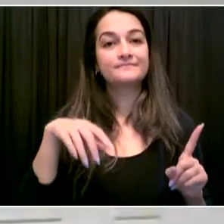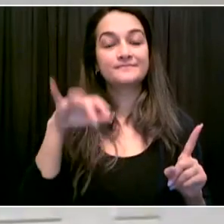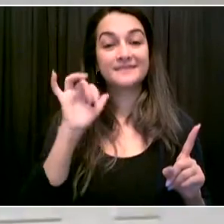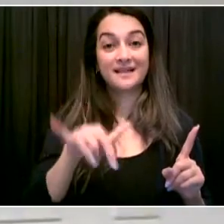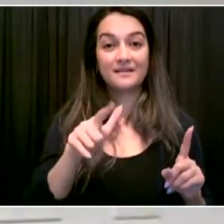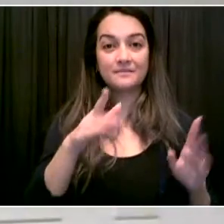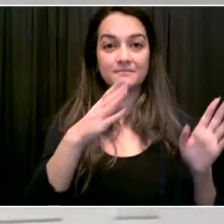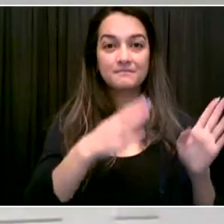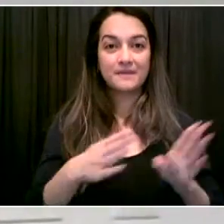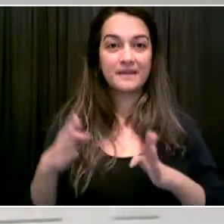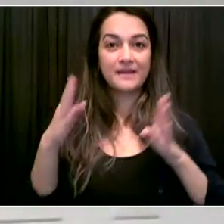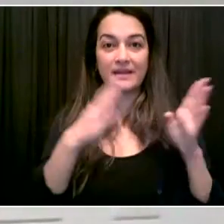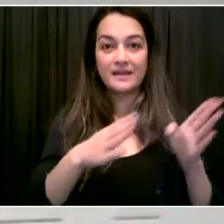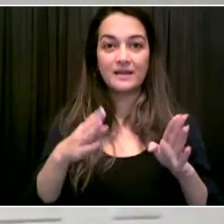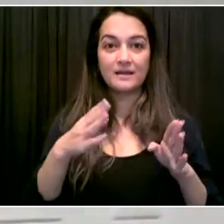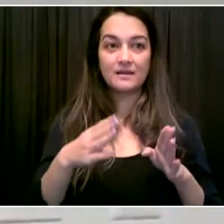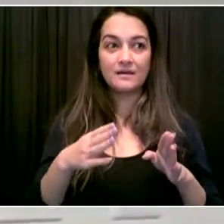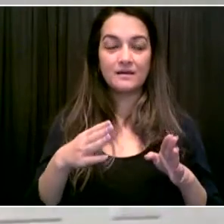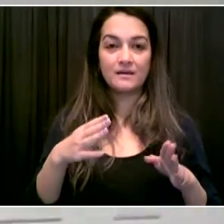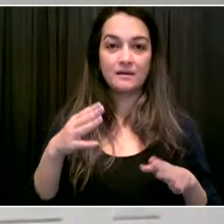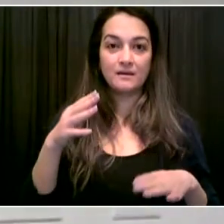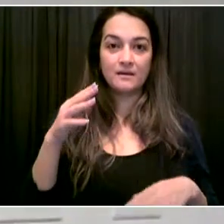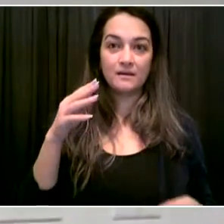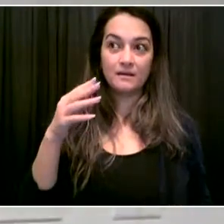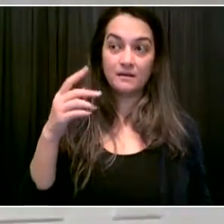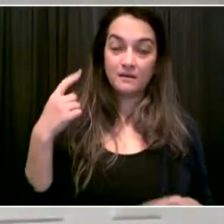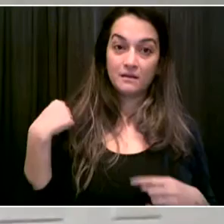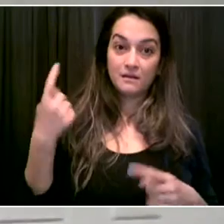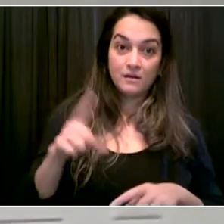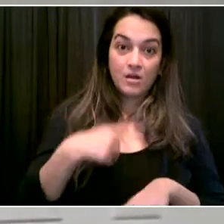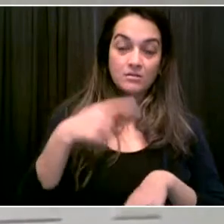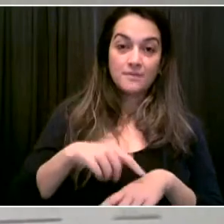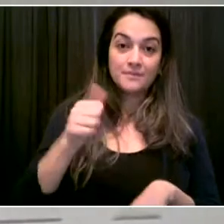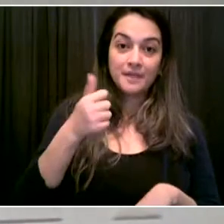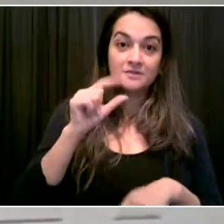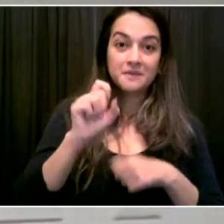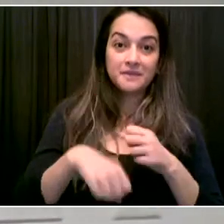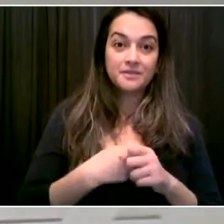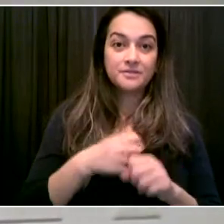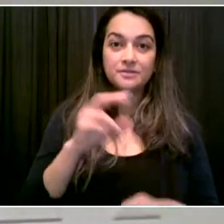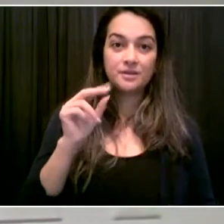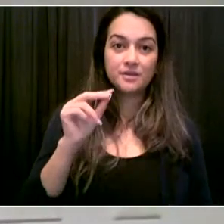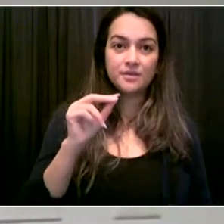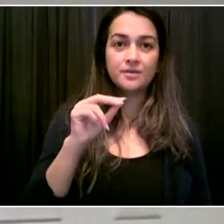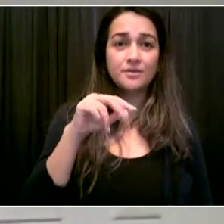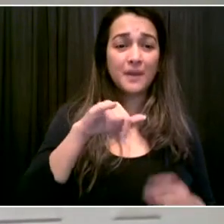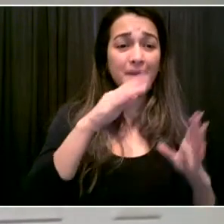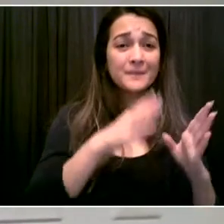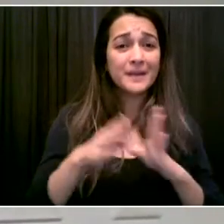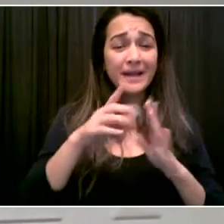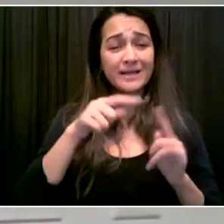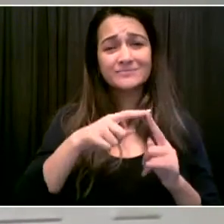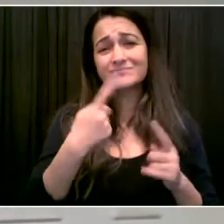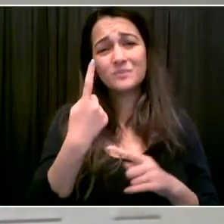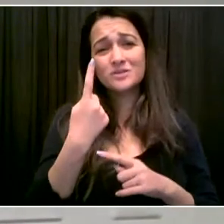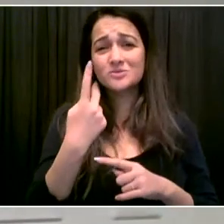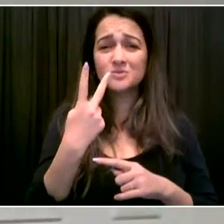is going to take, a couple of years. And the remaining time is, as Hank